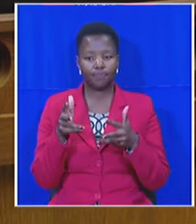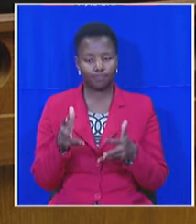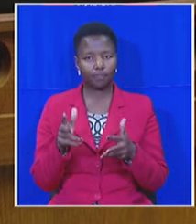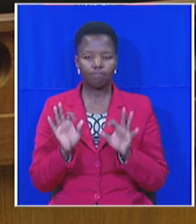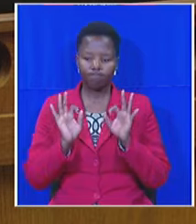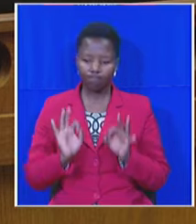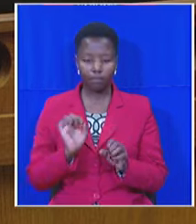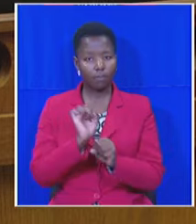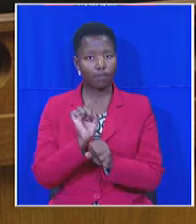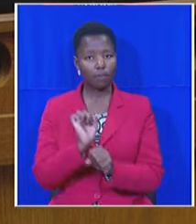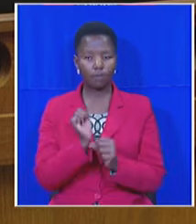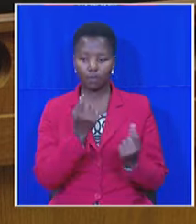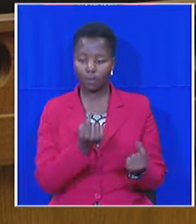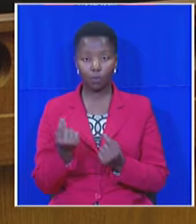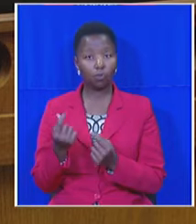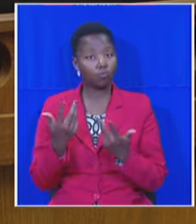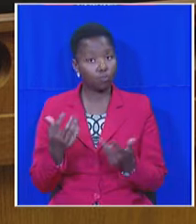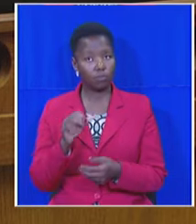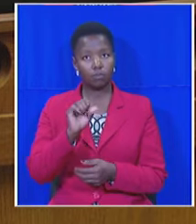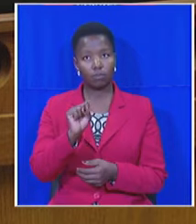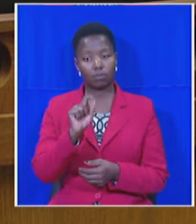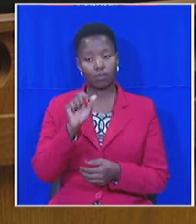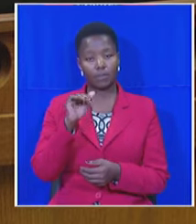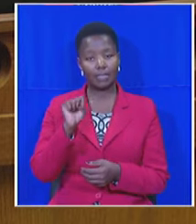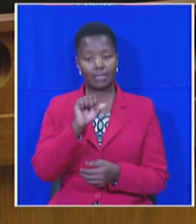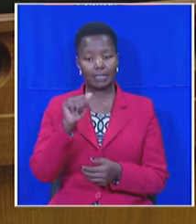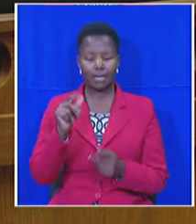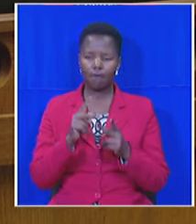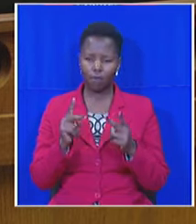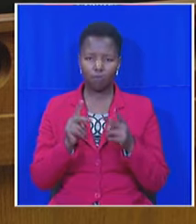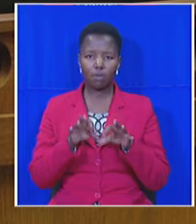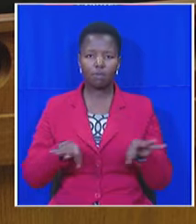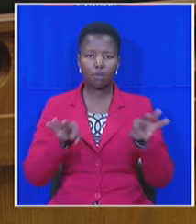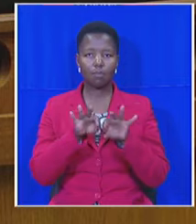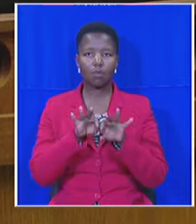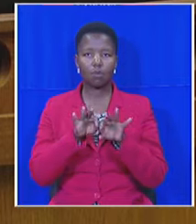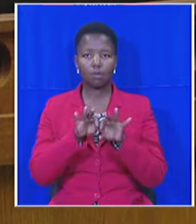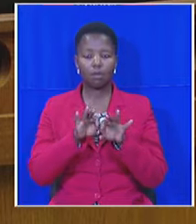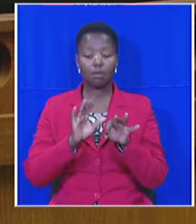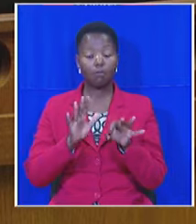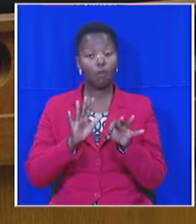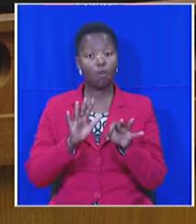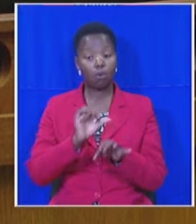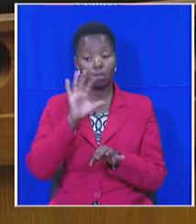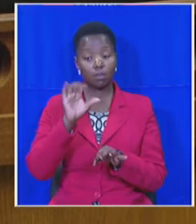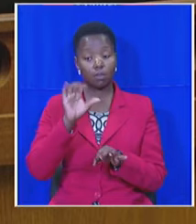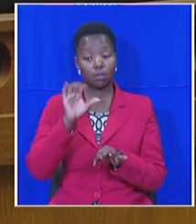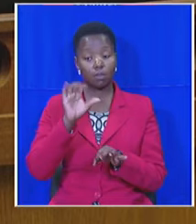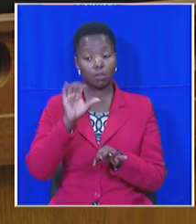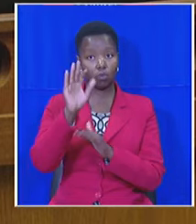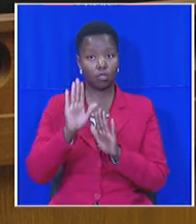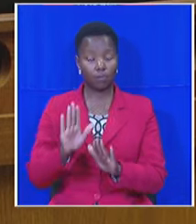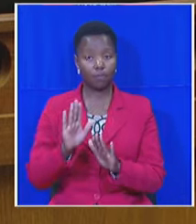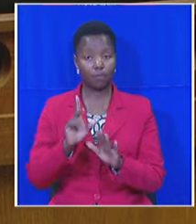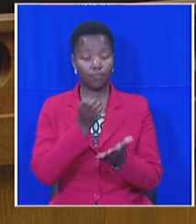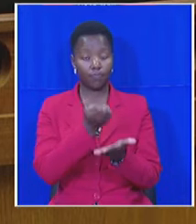functioning of Stats SA is of the crucial importance for South Africa's future. Transforming the economy